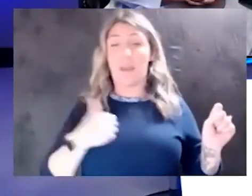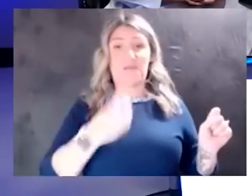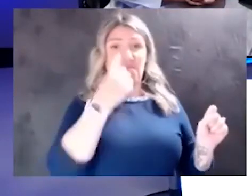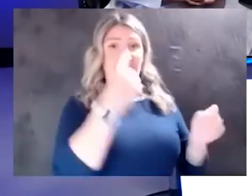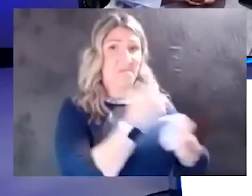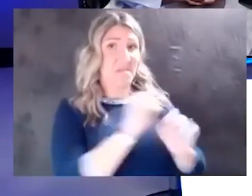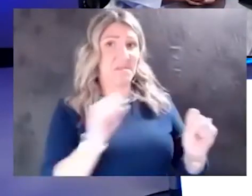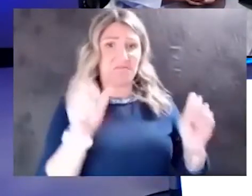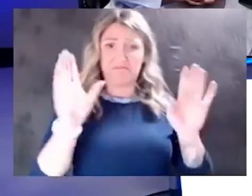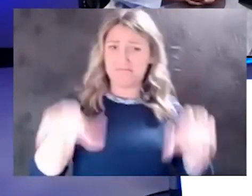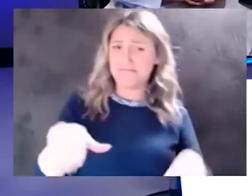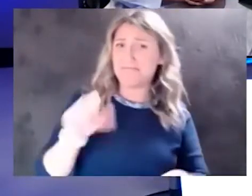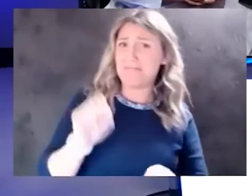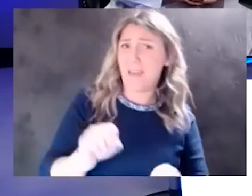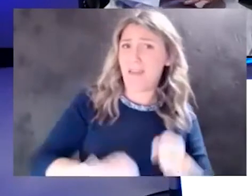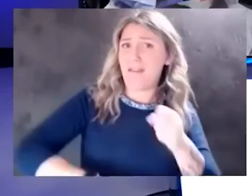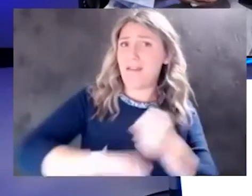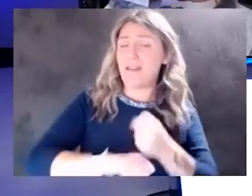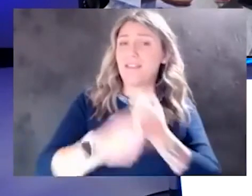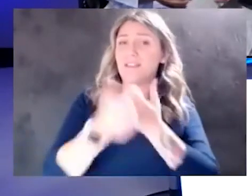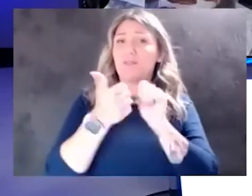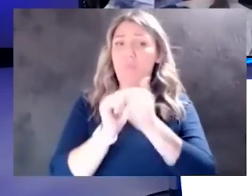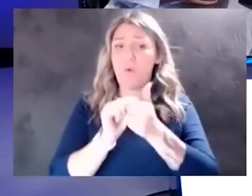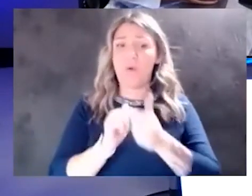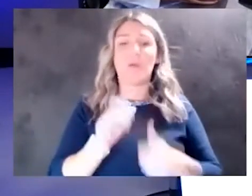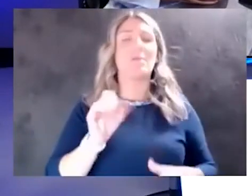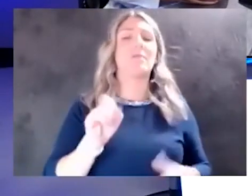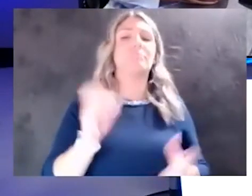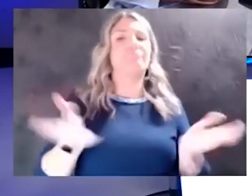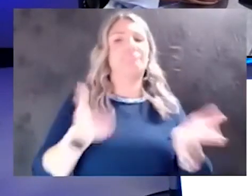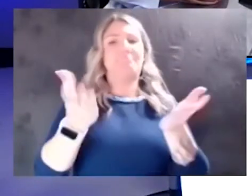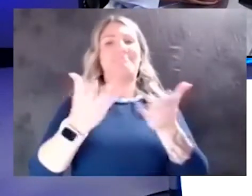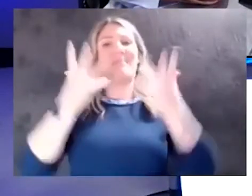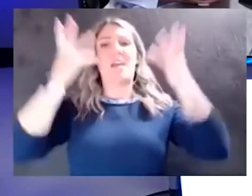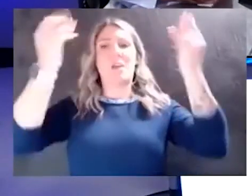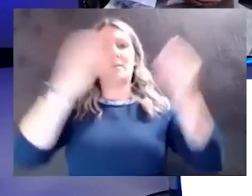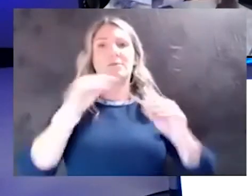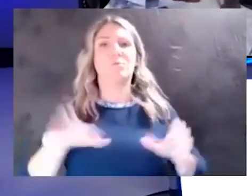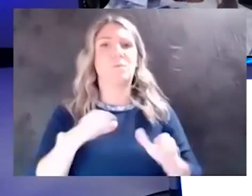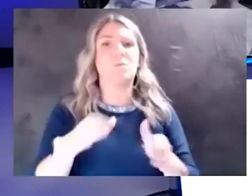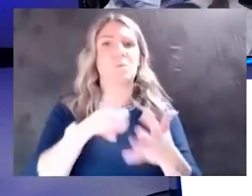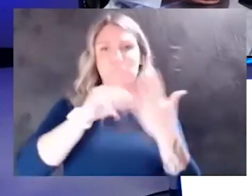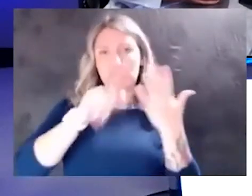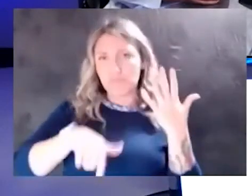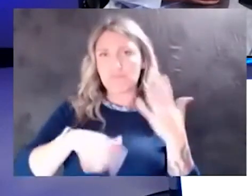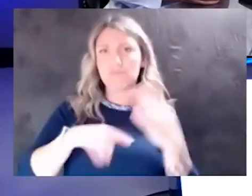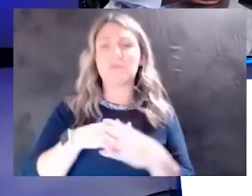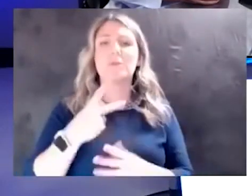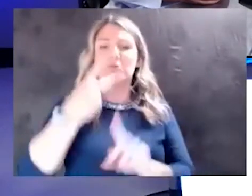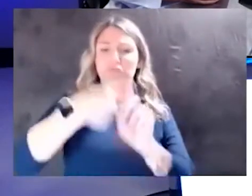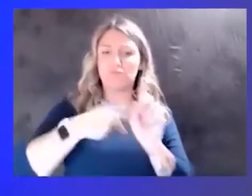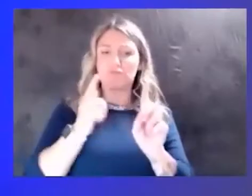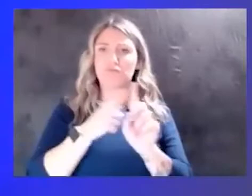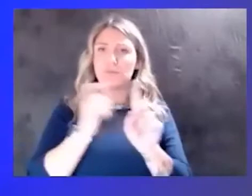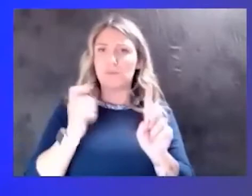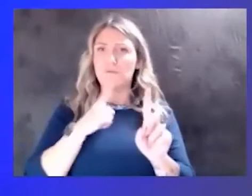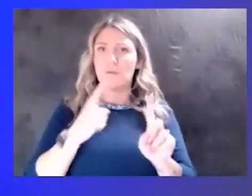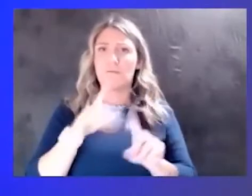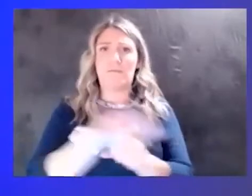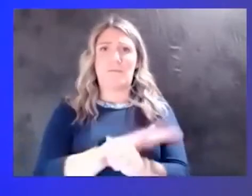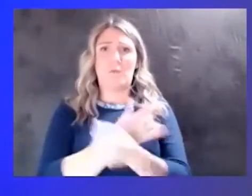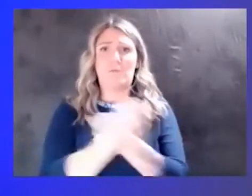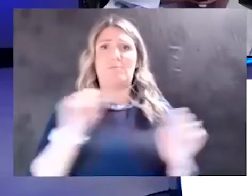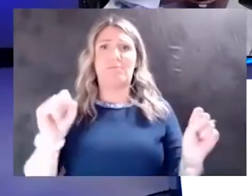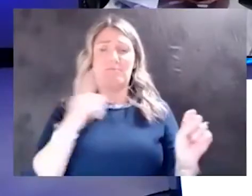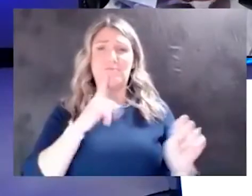Safe. Yeah, I mean, and again, we've always endorsed being outdoors and doing those things. 2 months from being fully vaccinated, you're safe. I tell